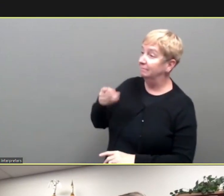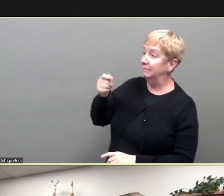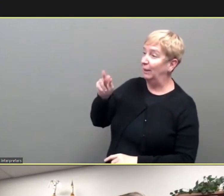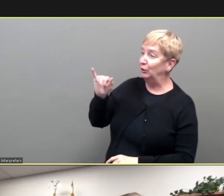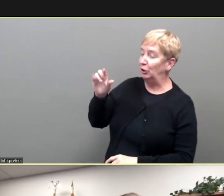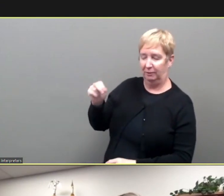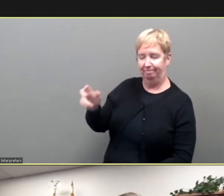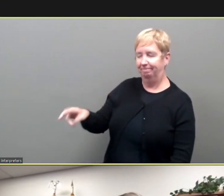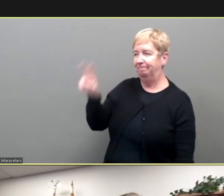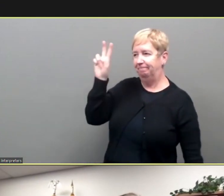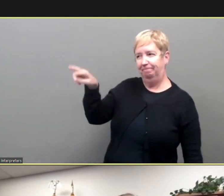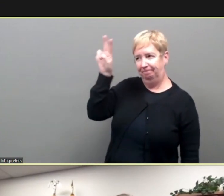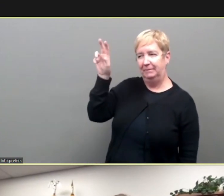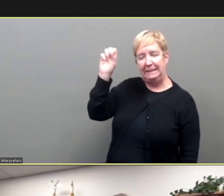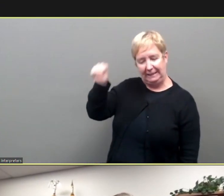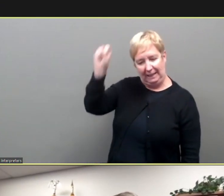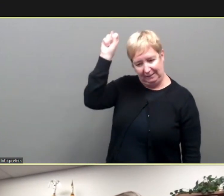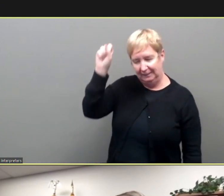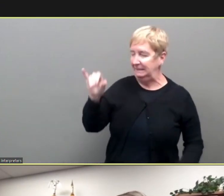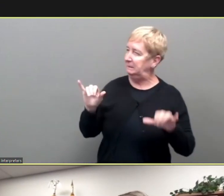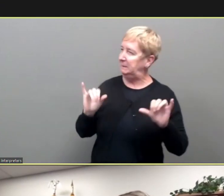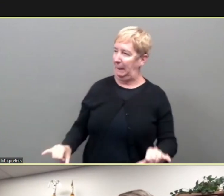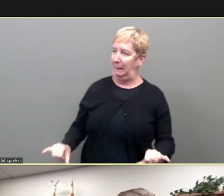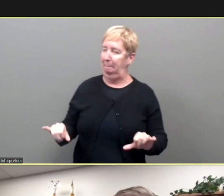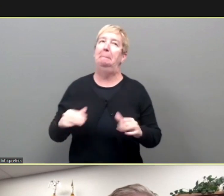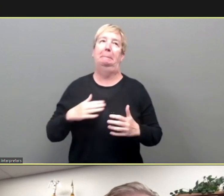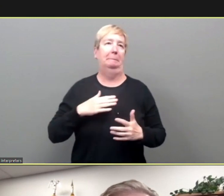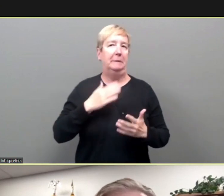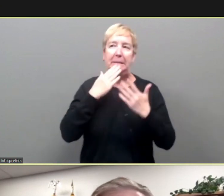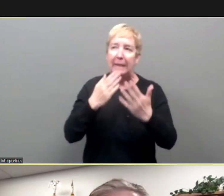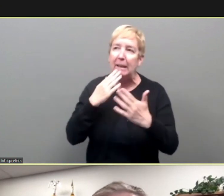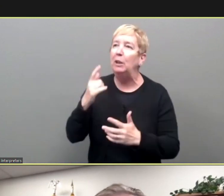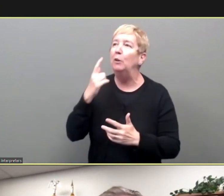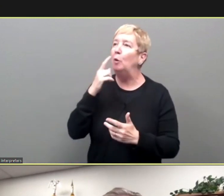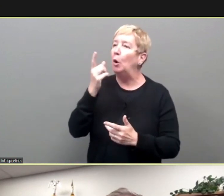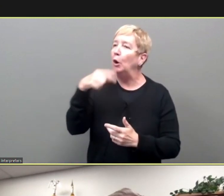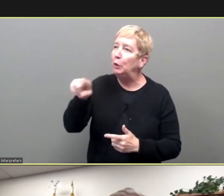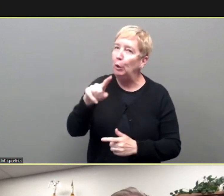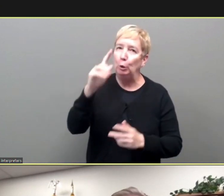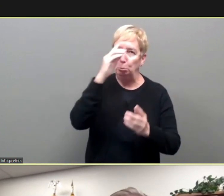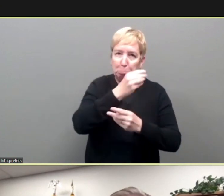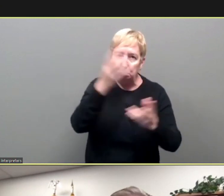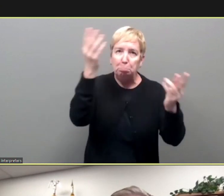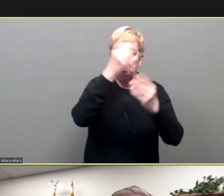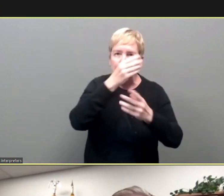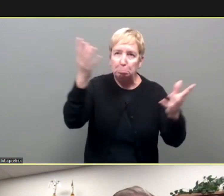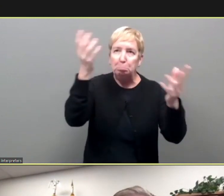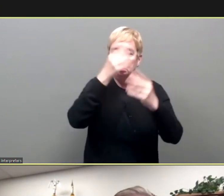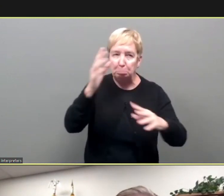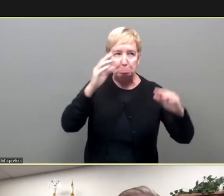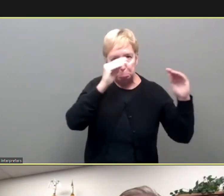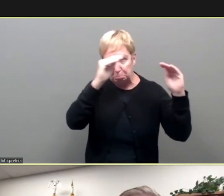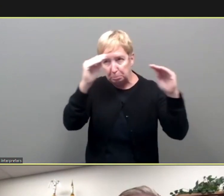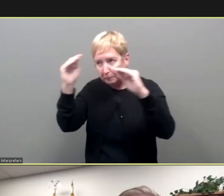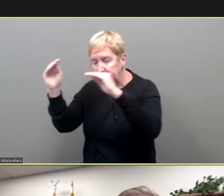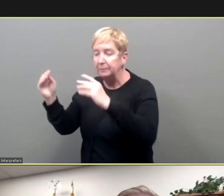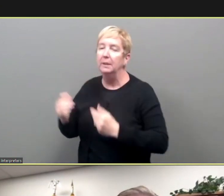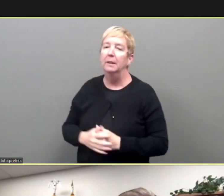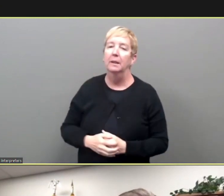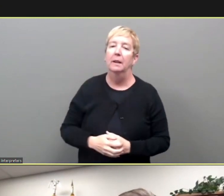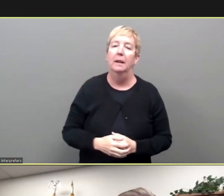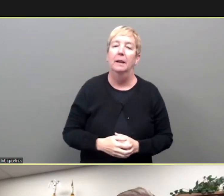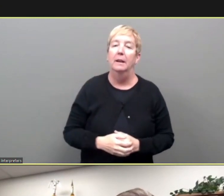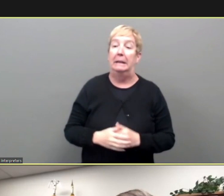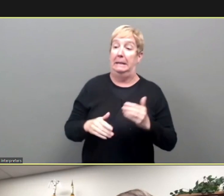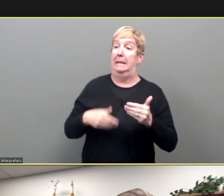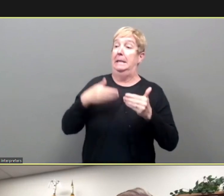once again, thanks to all of you to get the word out. I think that the next piece of this, boosters are